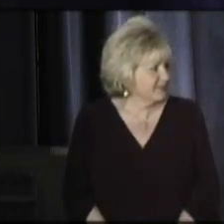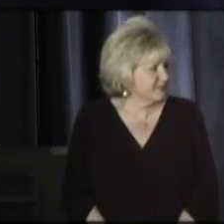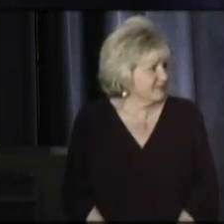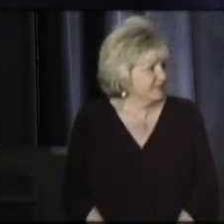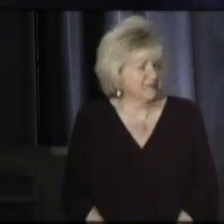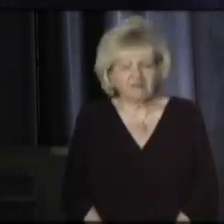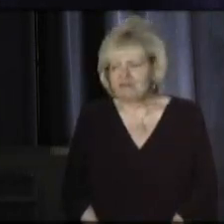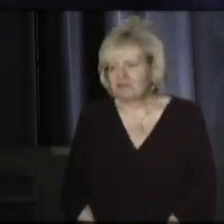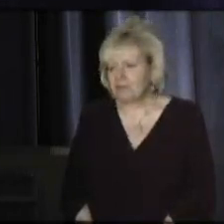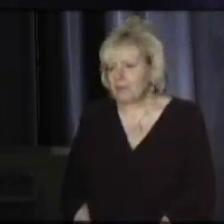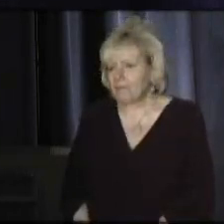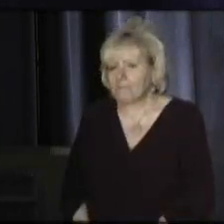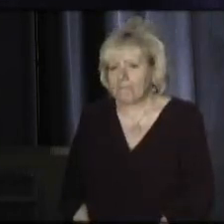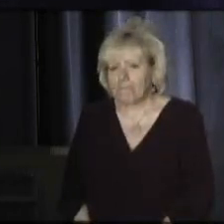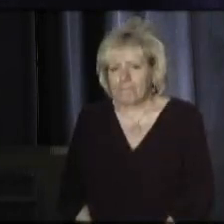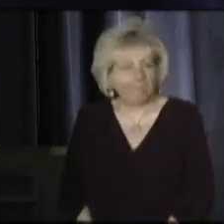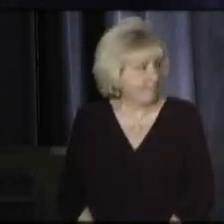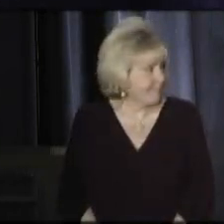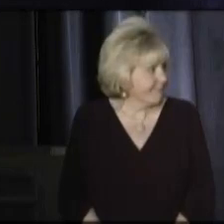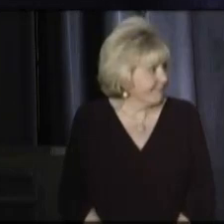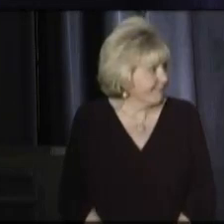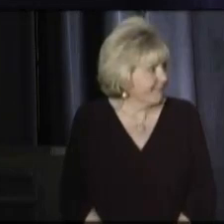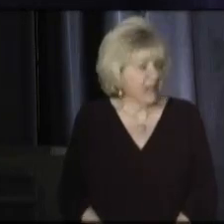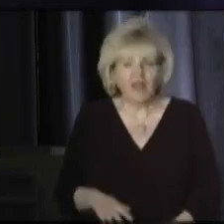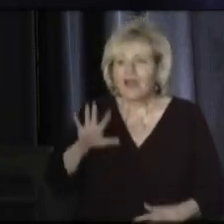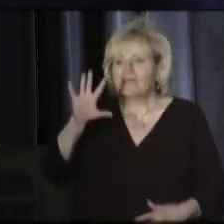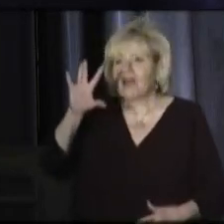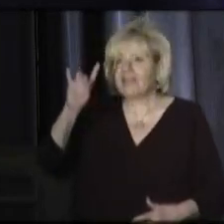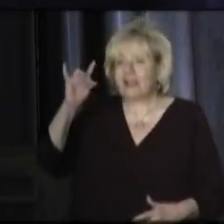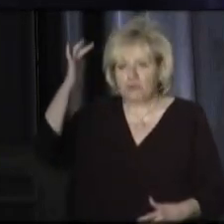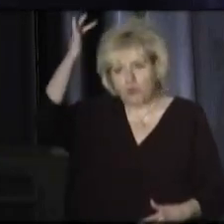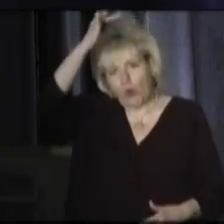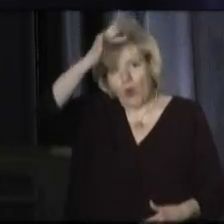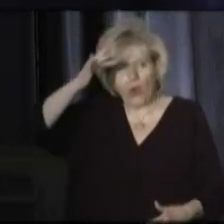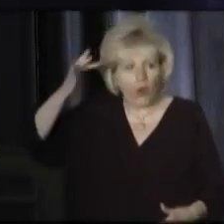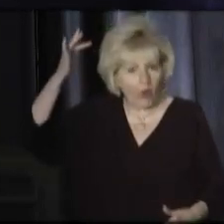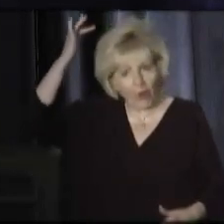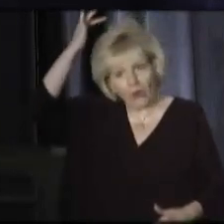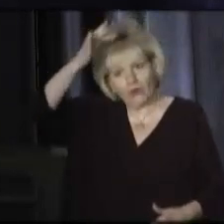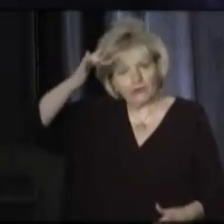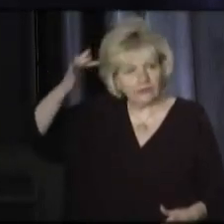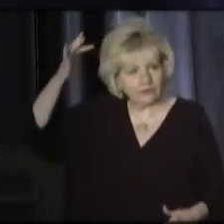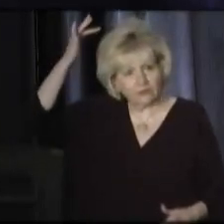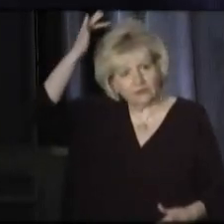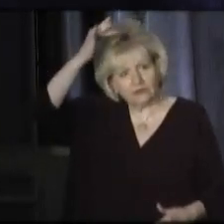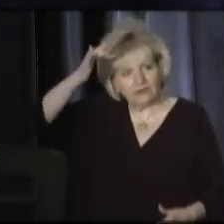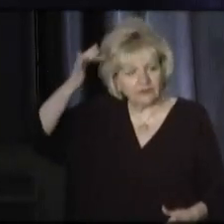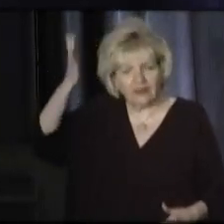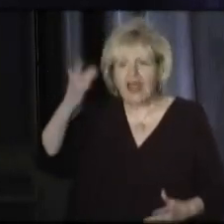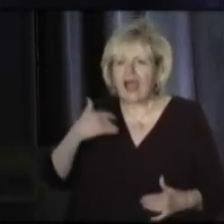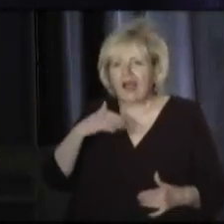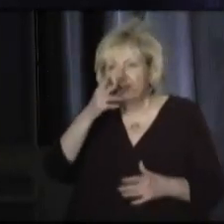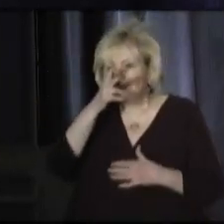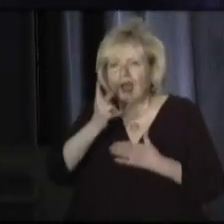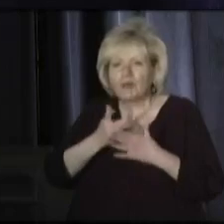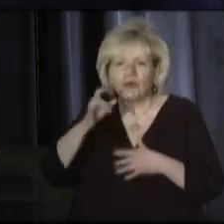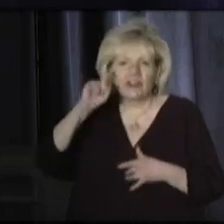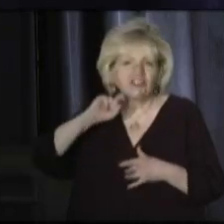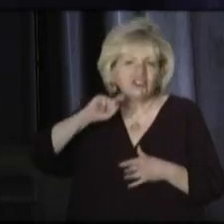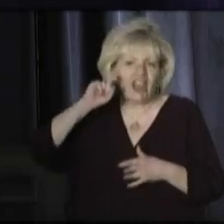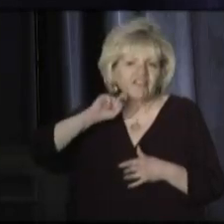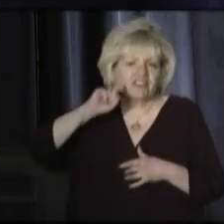Whole days would pass like this, my awareness of time only coming to when I'd urinate every few hours, my ass bleeding drops into